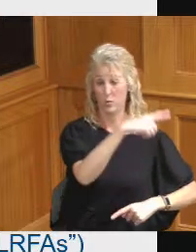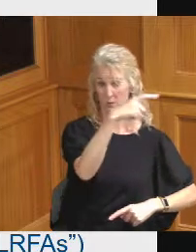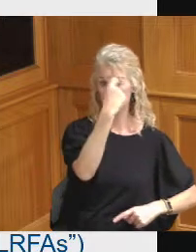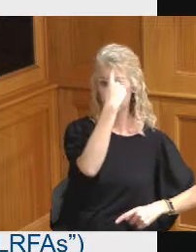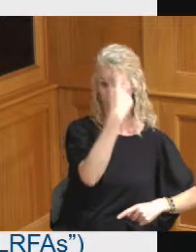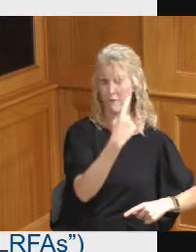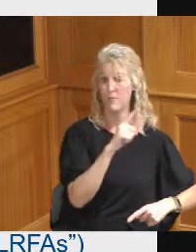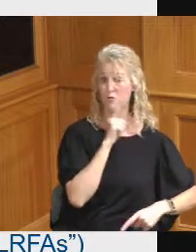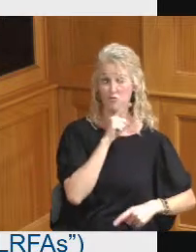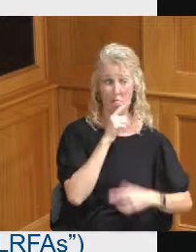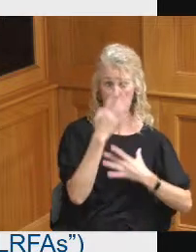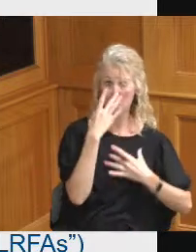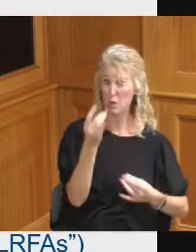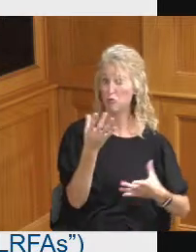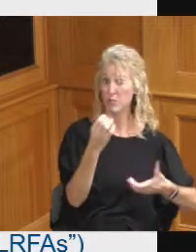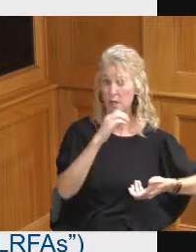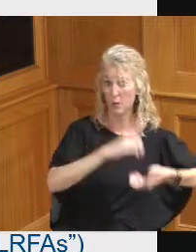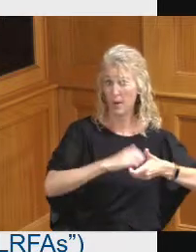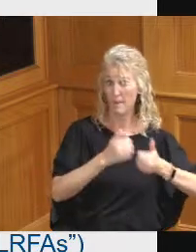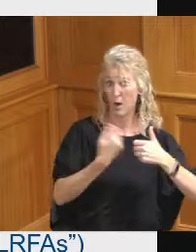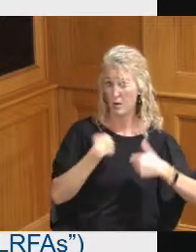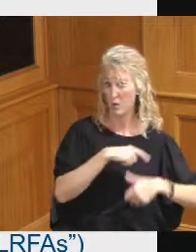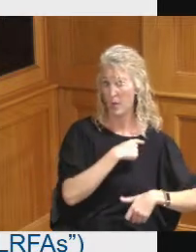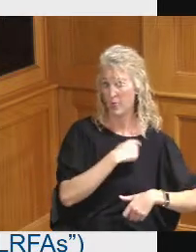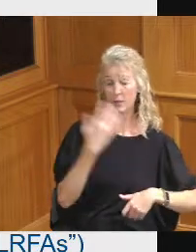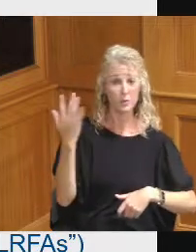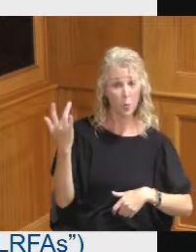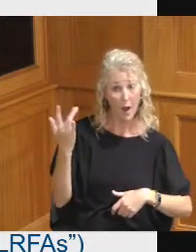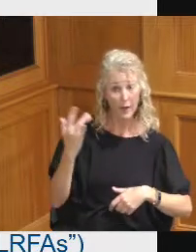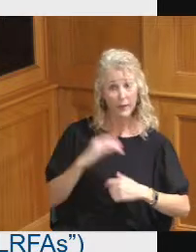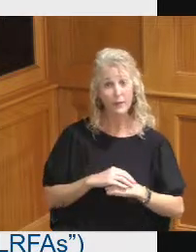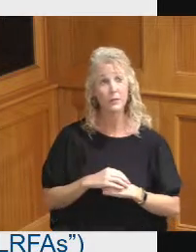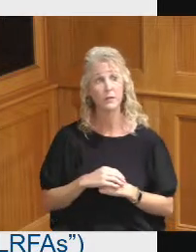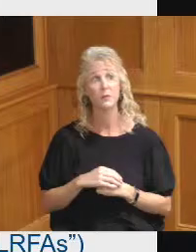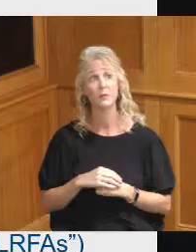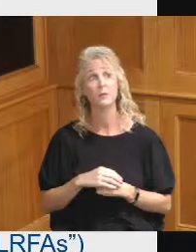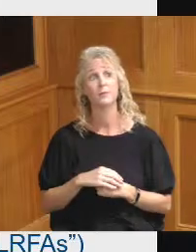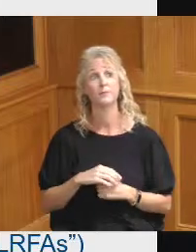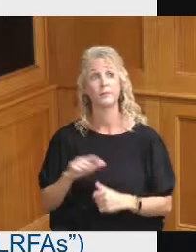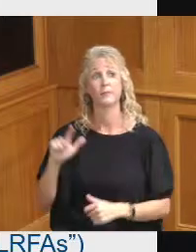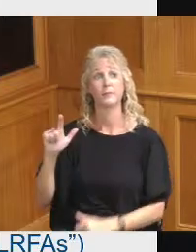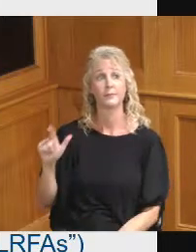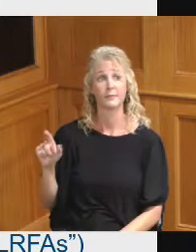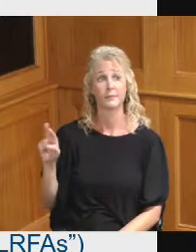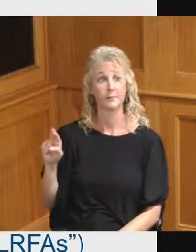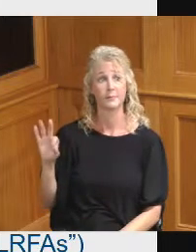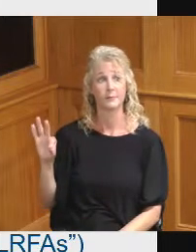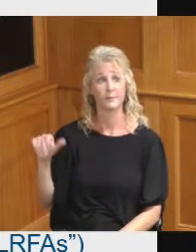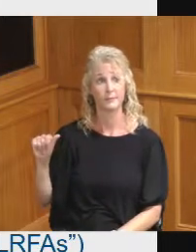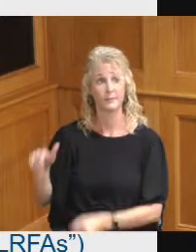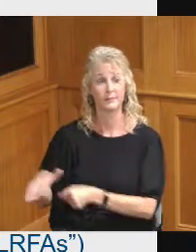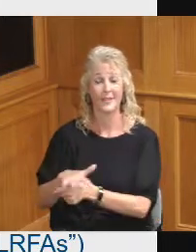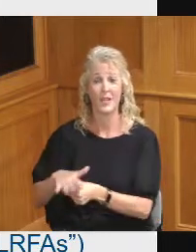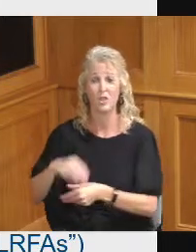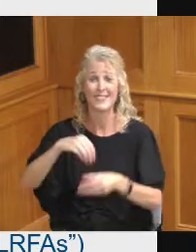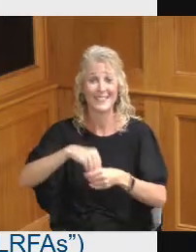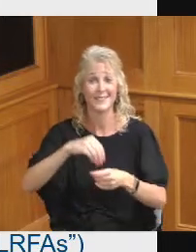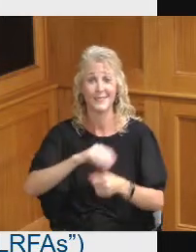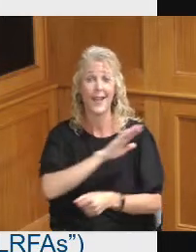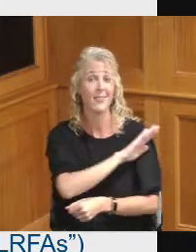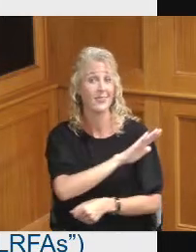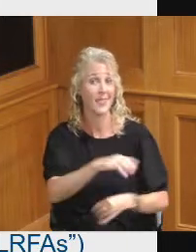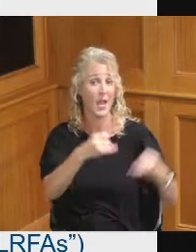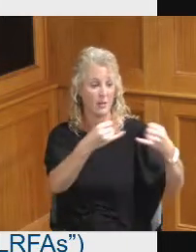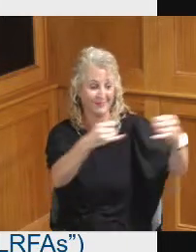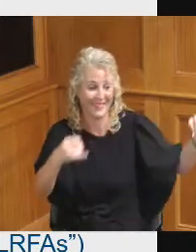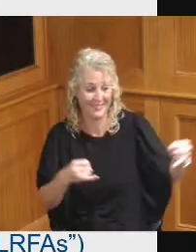want to do this, we want to partner. And part of it is because when those LRIFA areas are within their jurisdiction, they